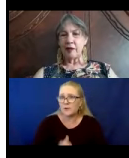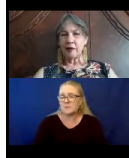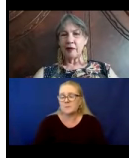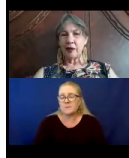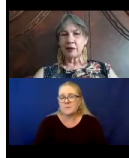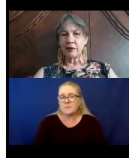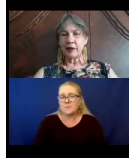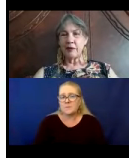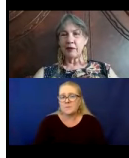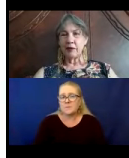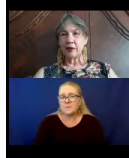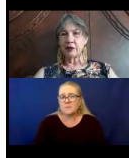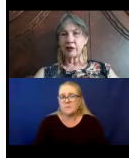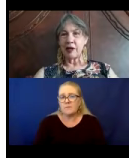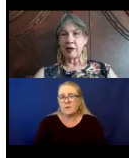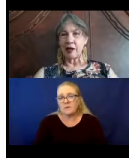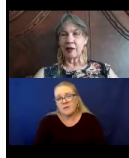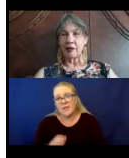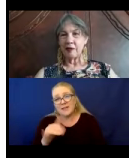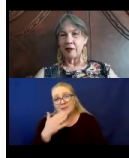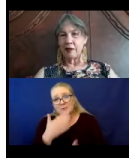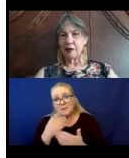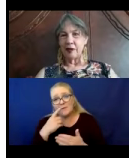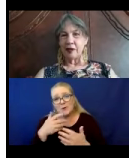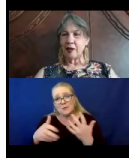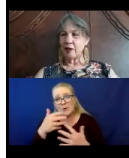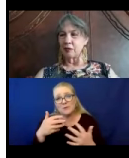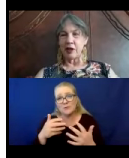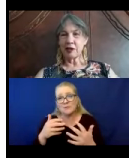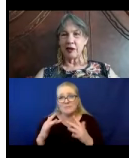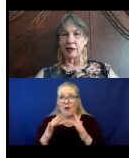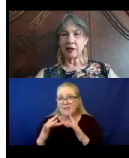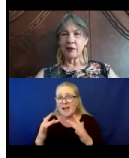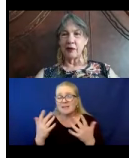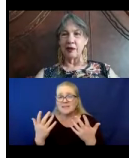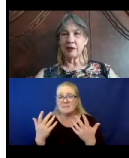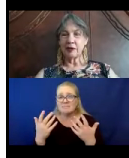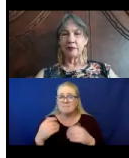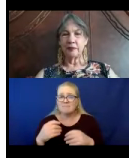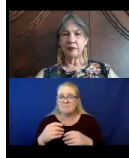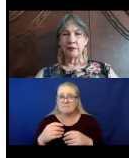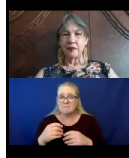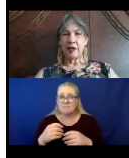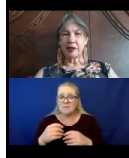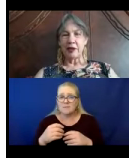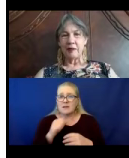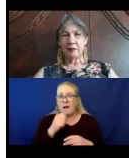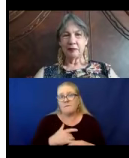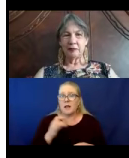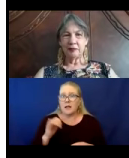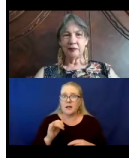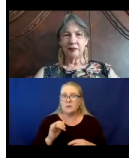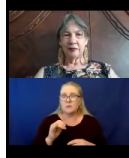And that also is great for social contact and helps with isolation and loneliness too. Next slide.